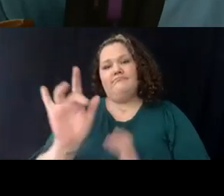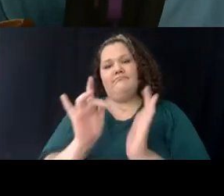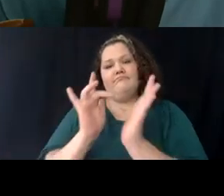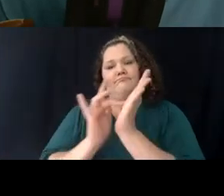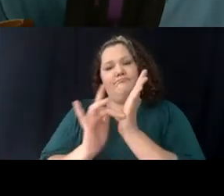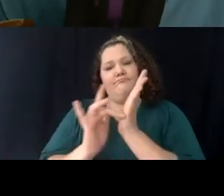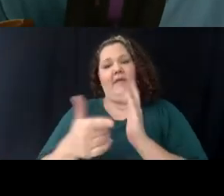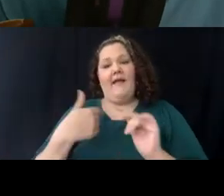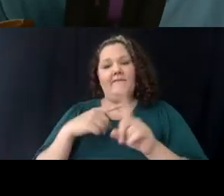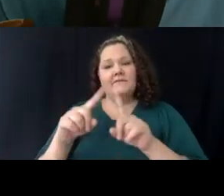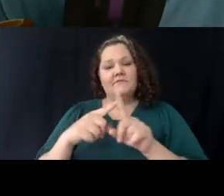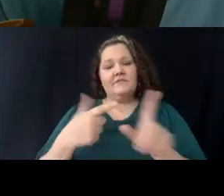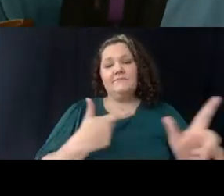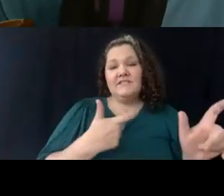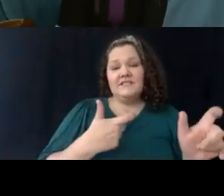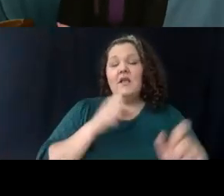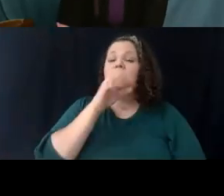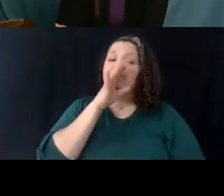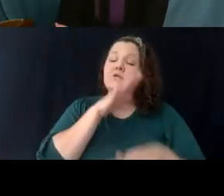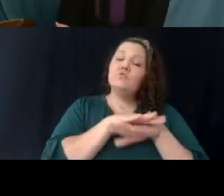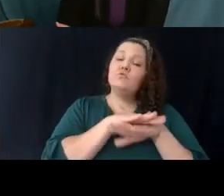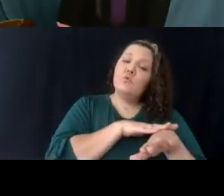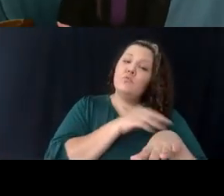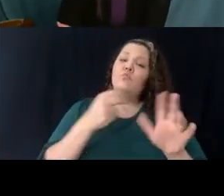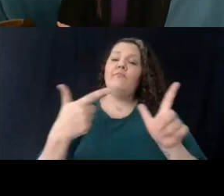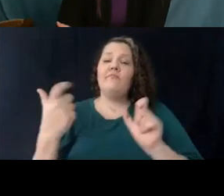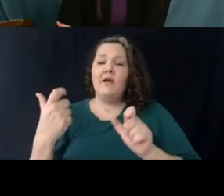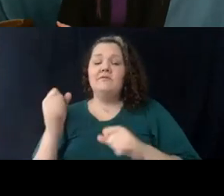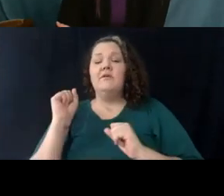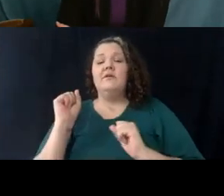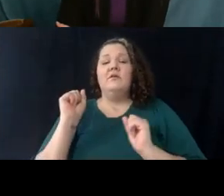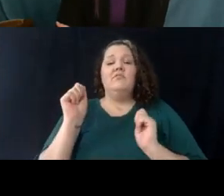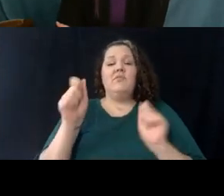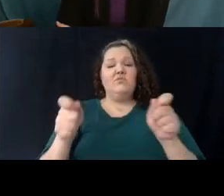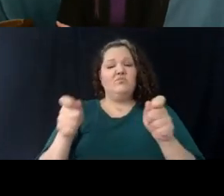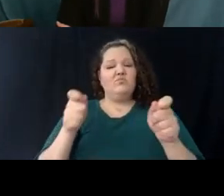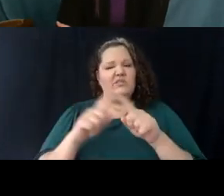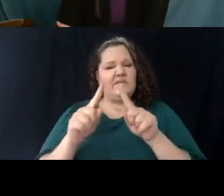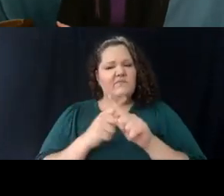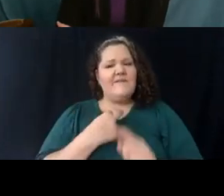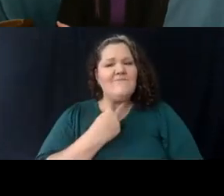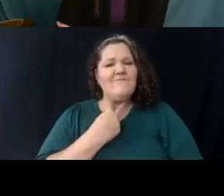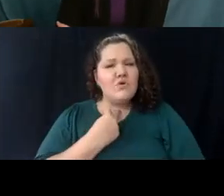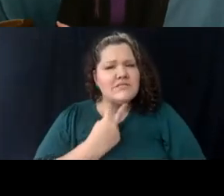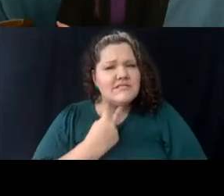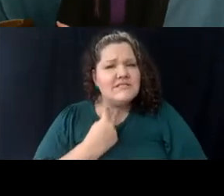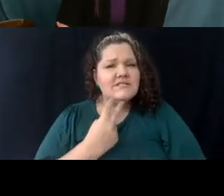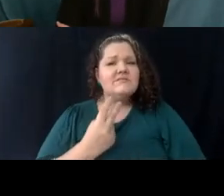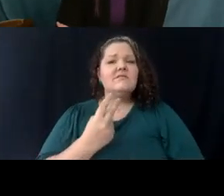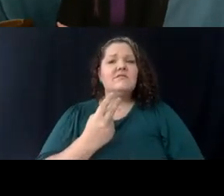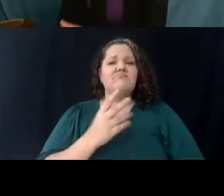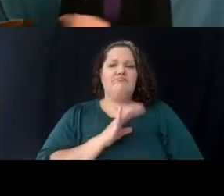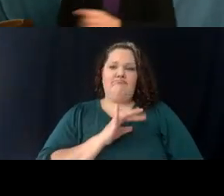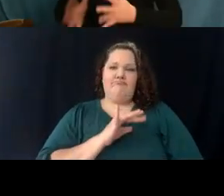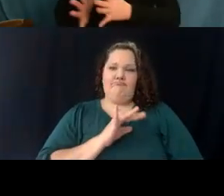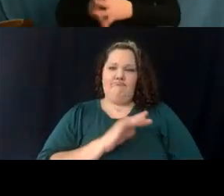And I know that even on Apple phones these days, you can change the speed of the speech. There's lots of different features that you can